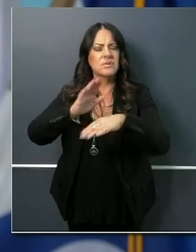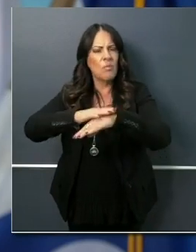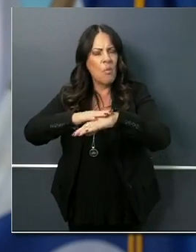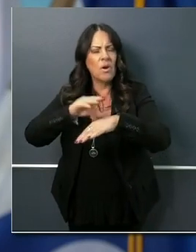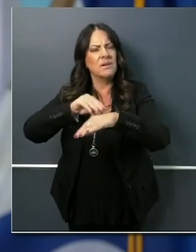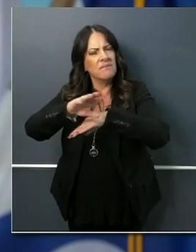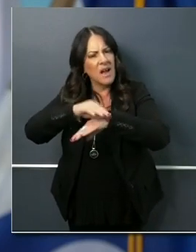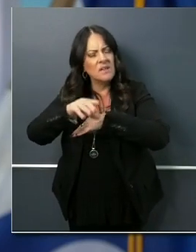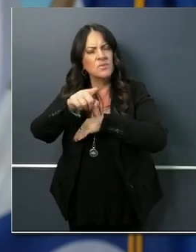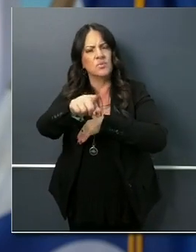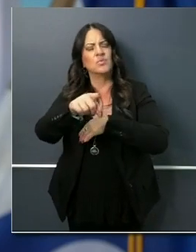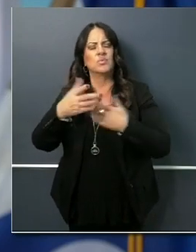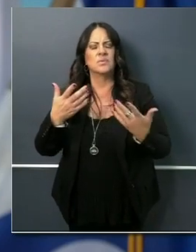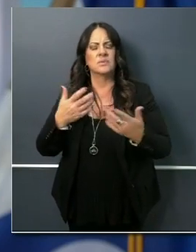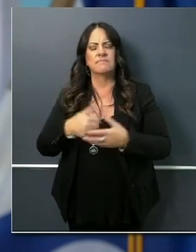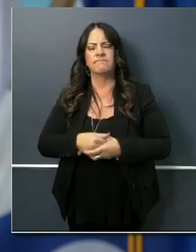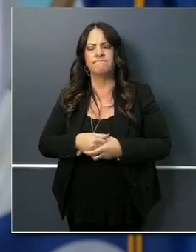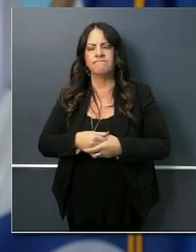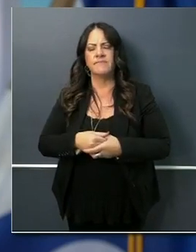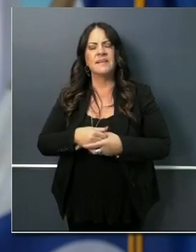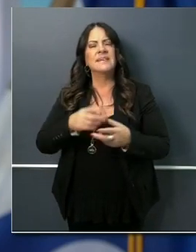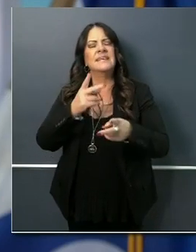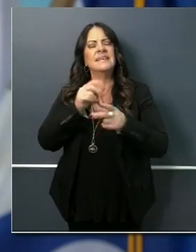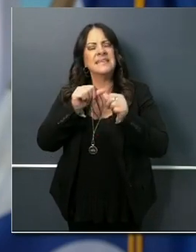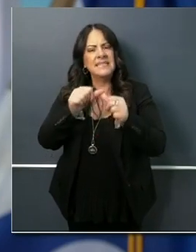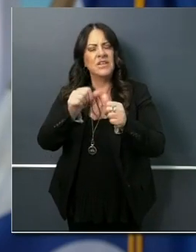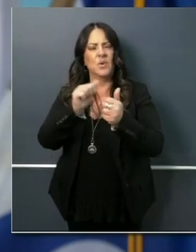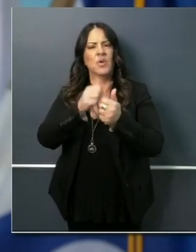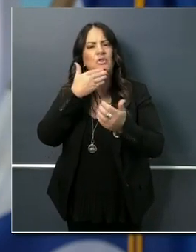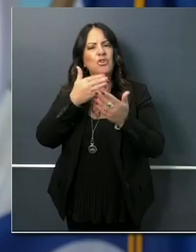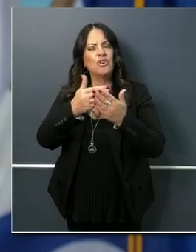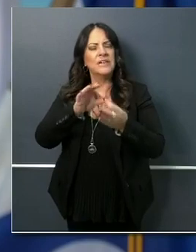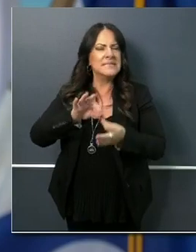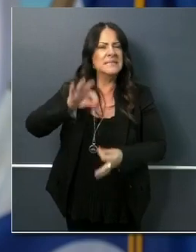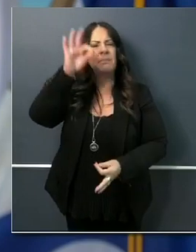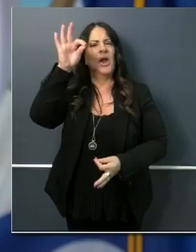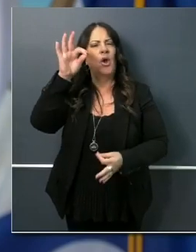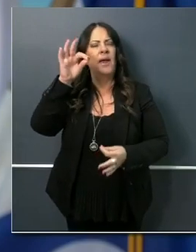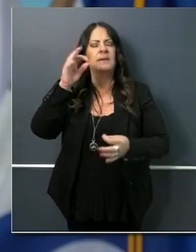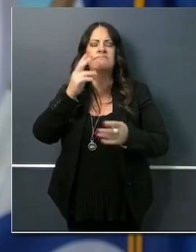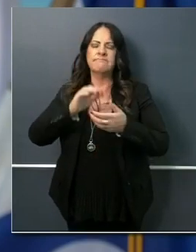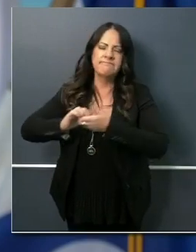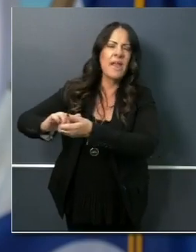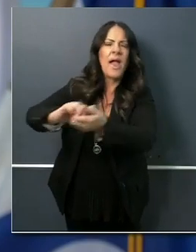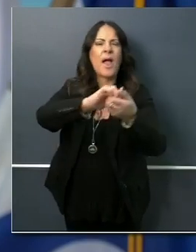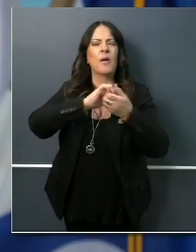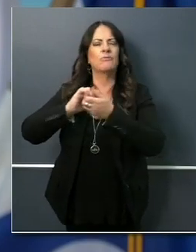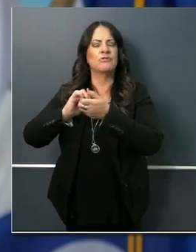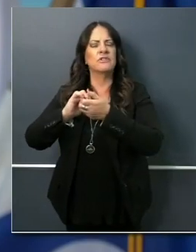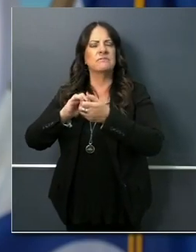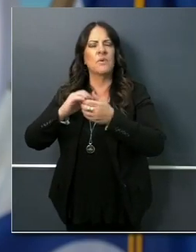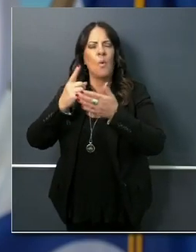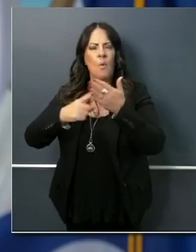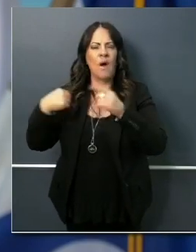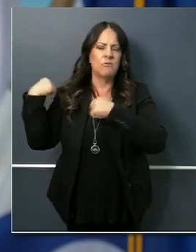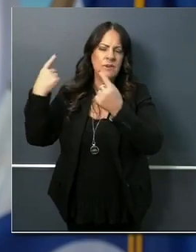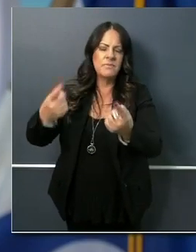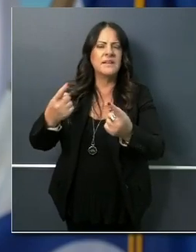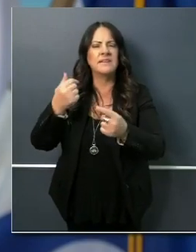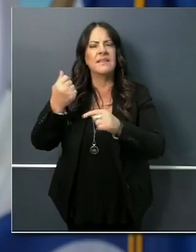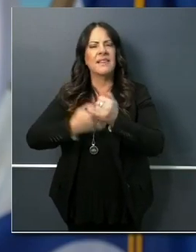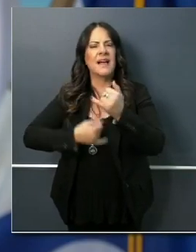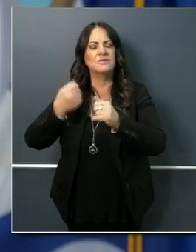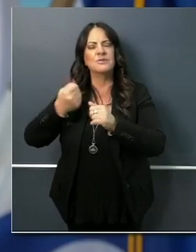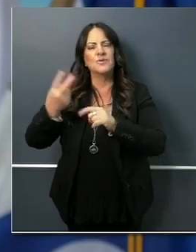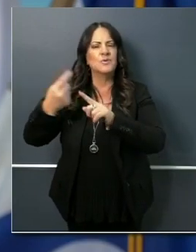continue to advance the spirit of collaboration and cooperation that we've all had over the course of the last few months. We want to